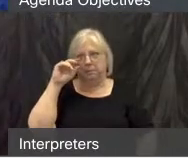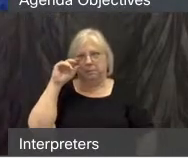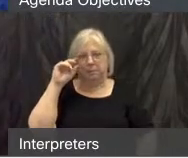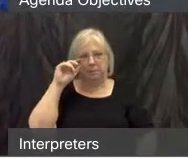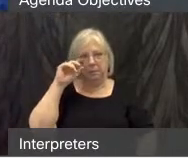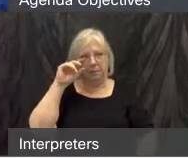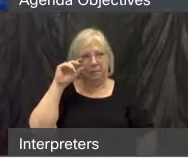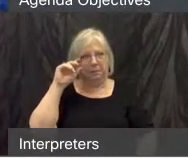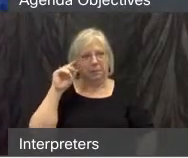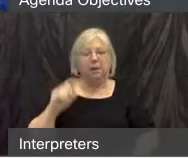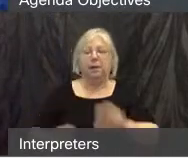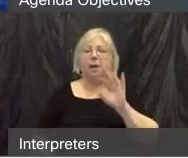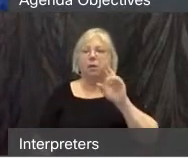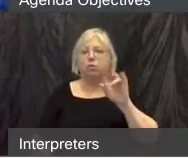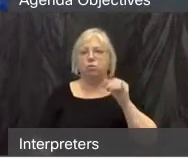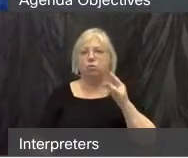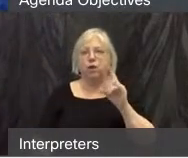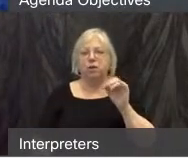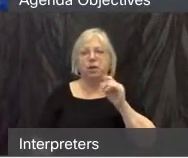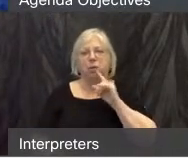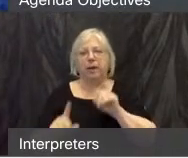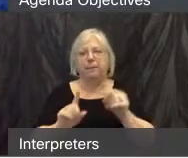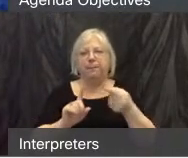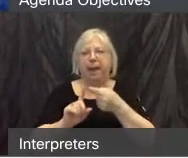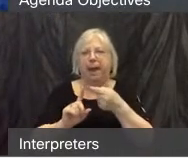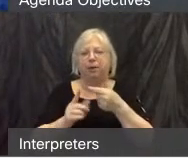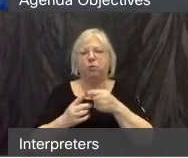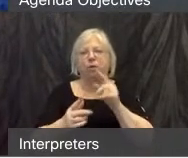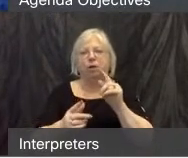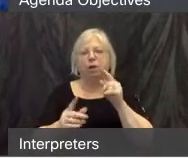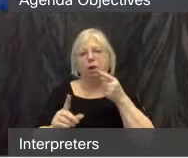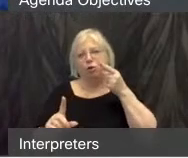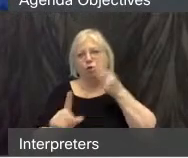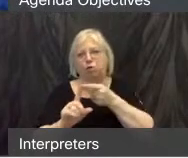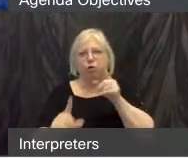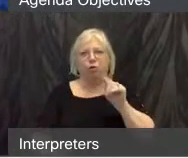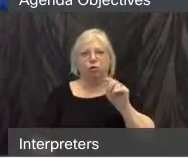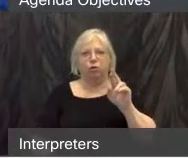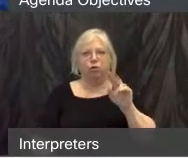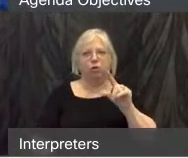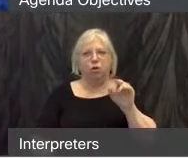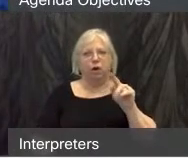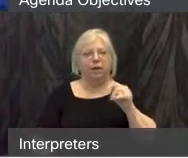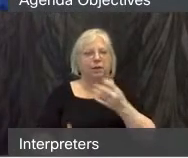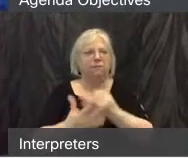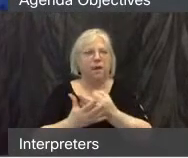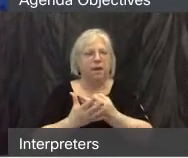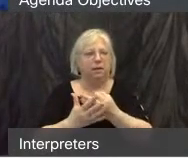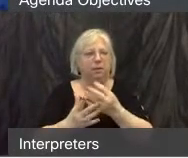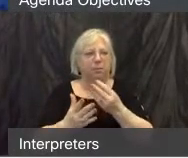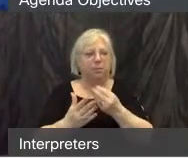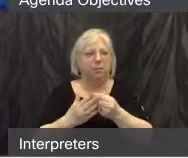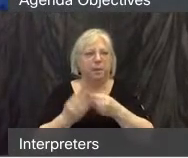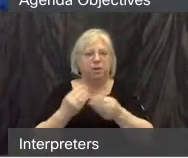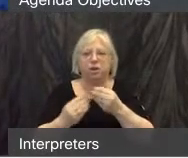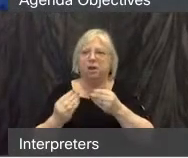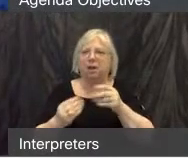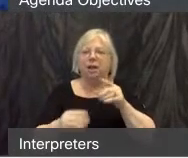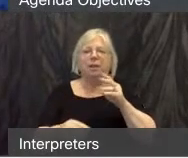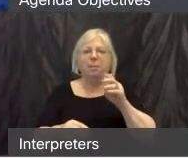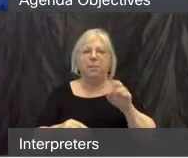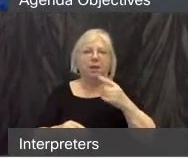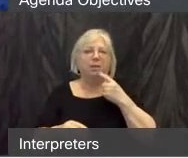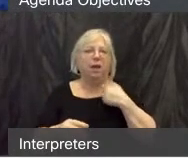targeted financing part. I think Bruce hit what a lot of people are already saying, that we're already doing that through